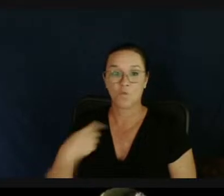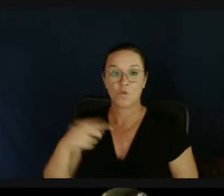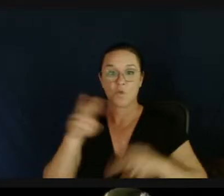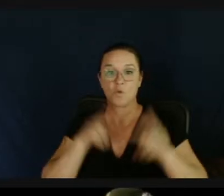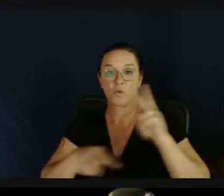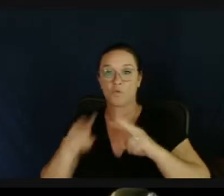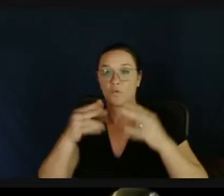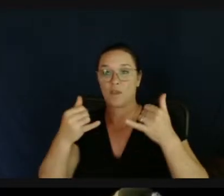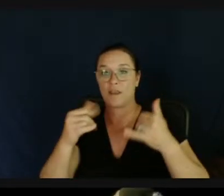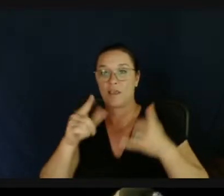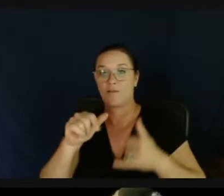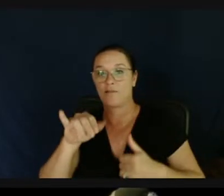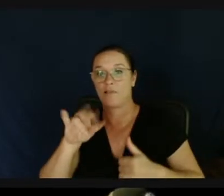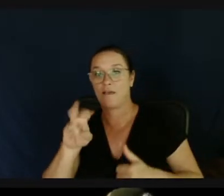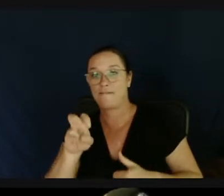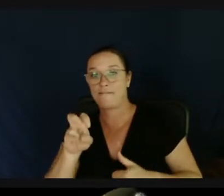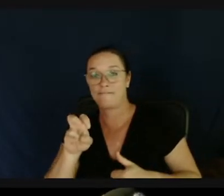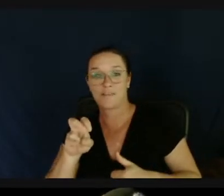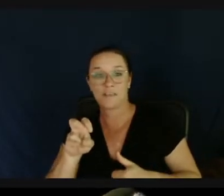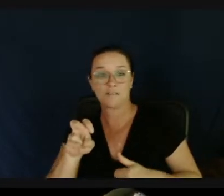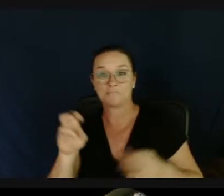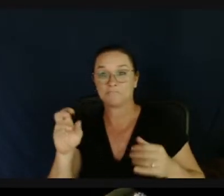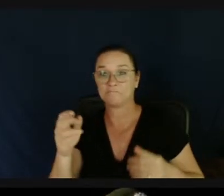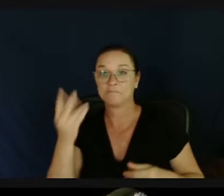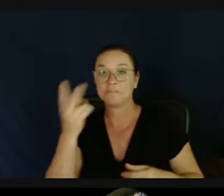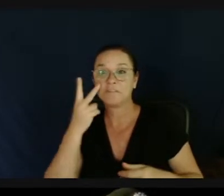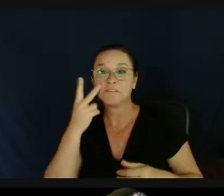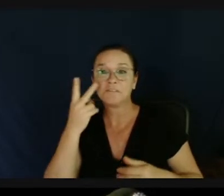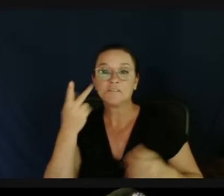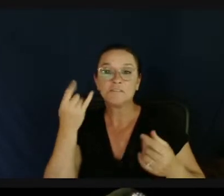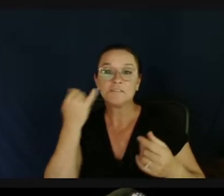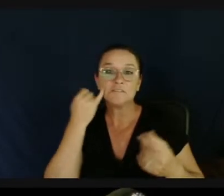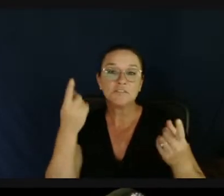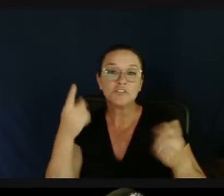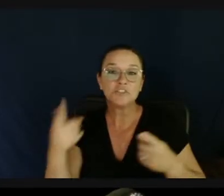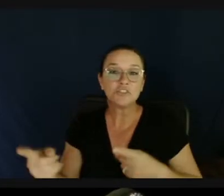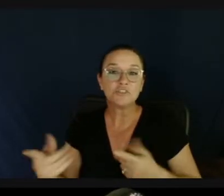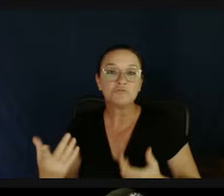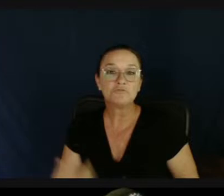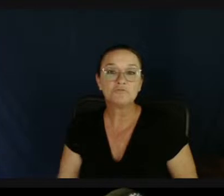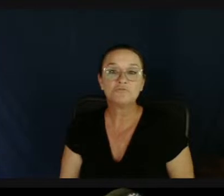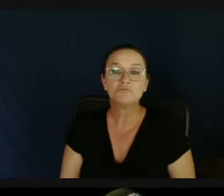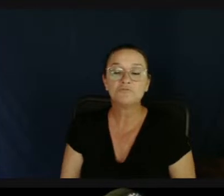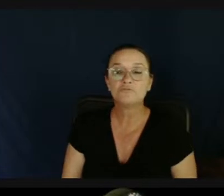and see if anything has changed while we talk.